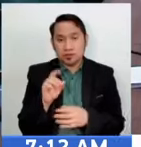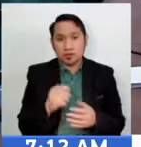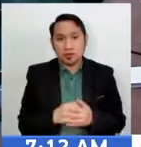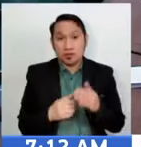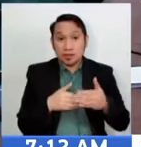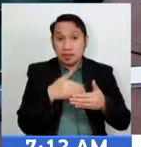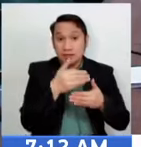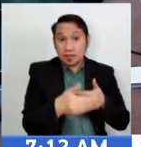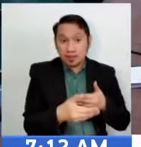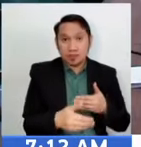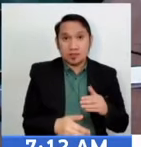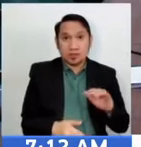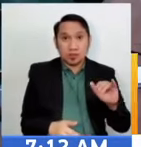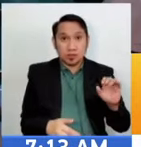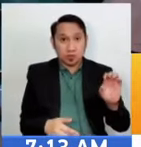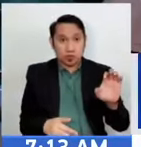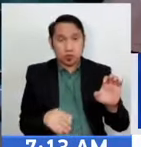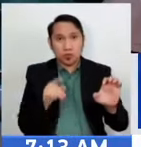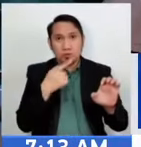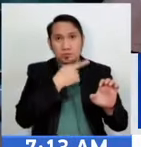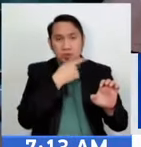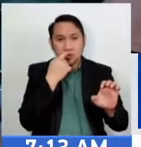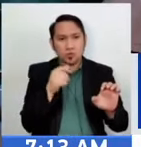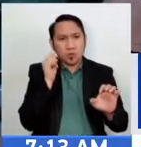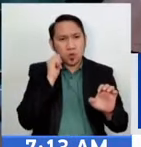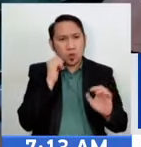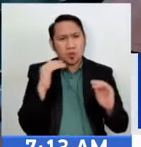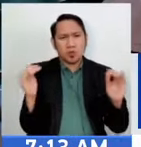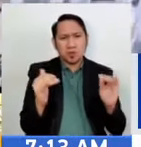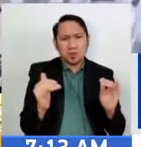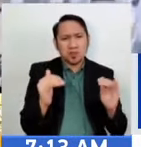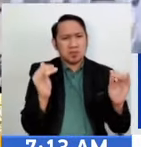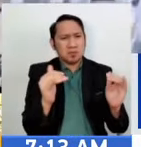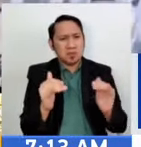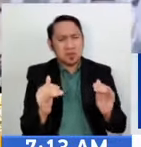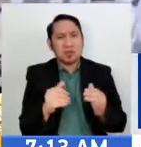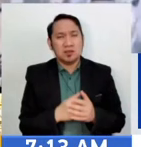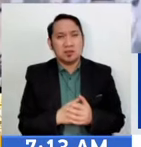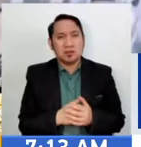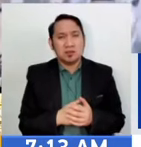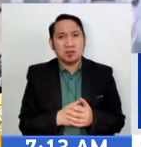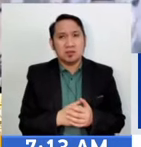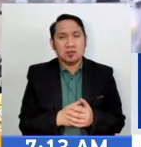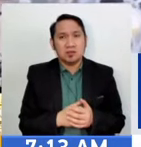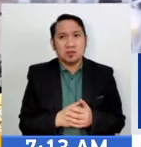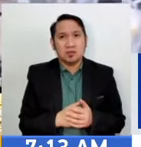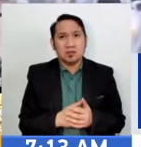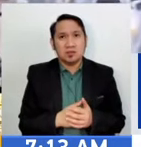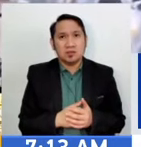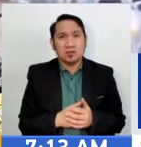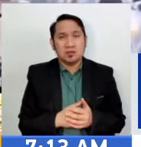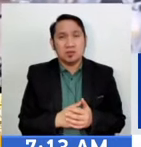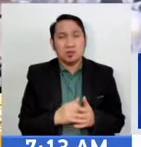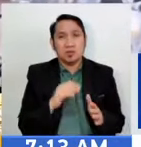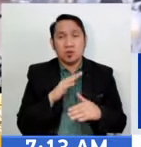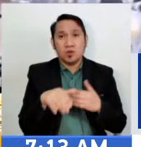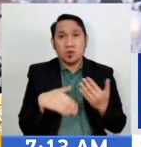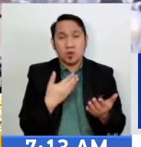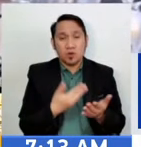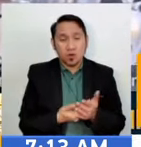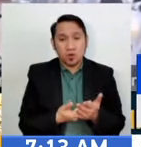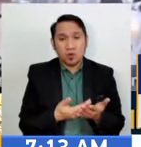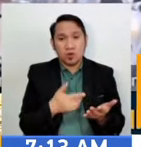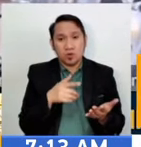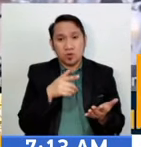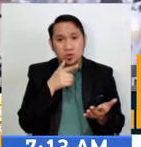dahil sa umano'y madalas na pa-meeting na pinapasagot daw sa mga SUC. All of the letter appears to be part of the